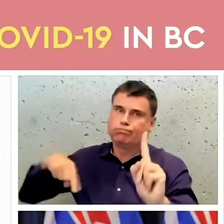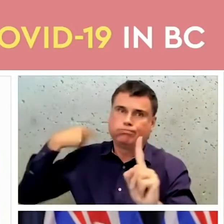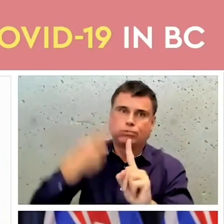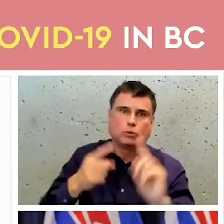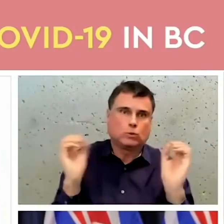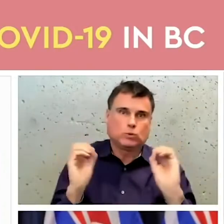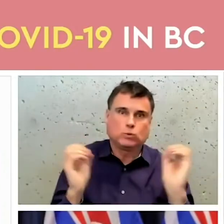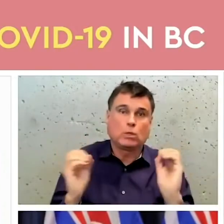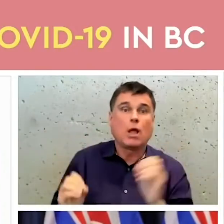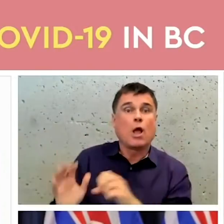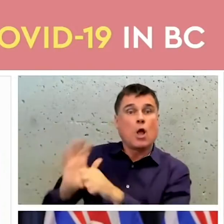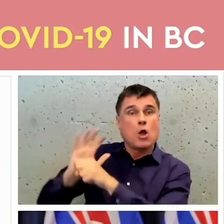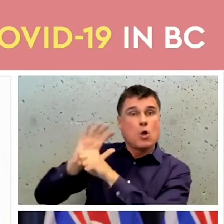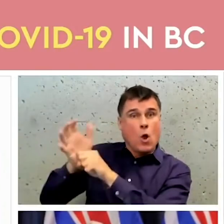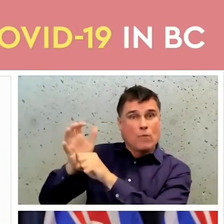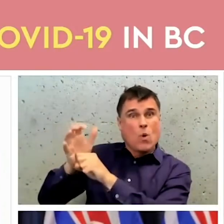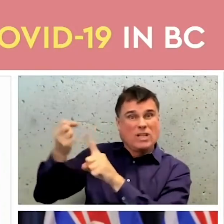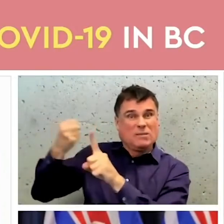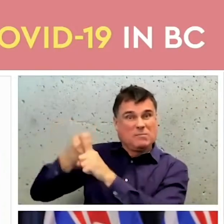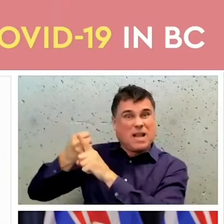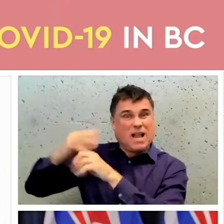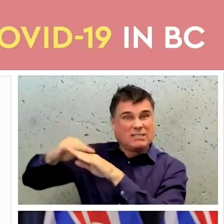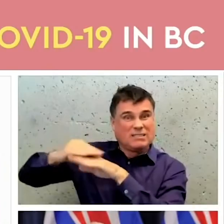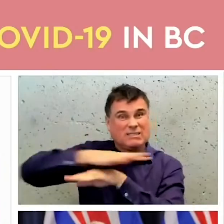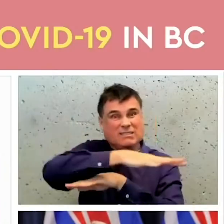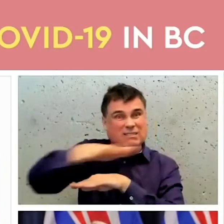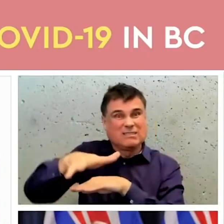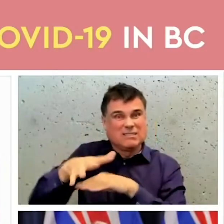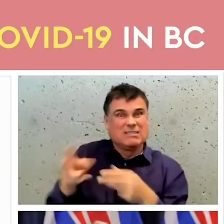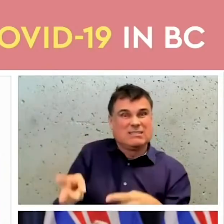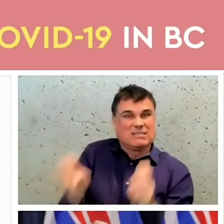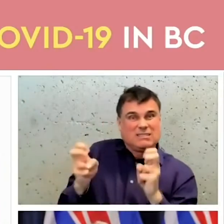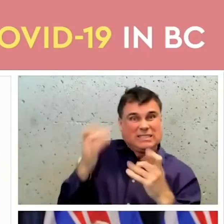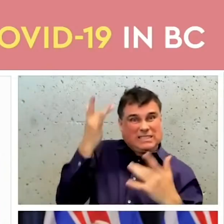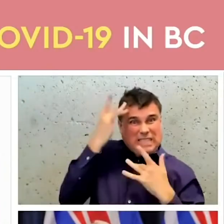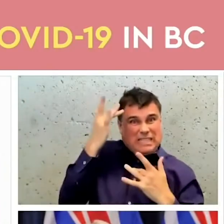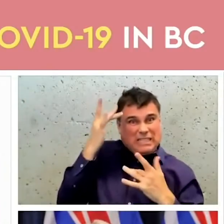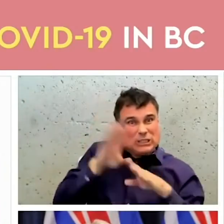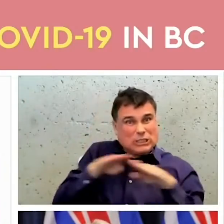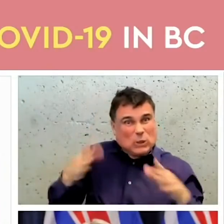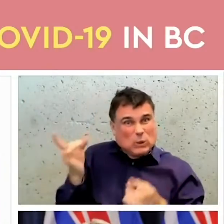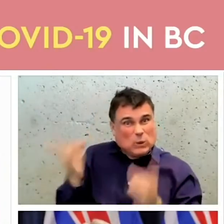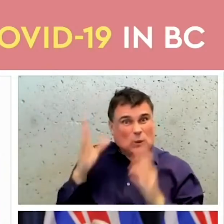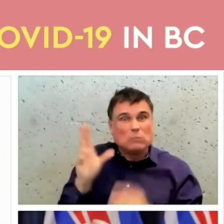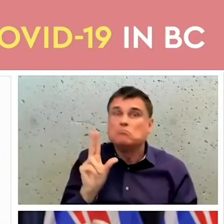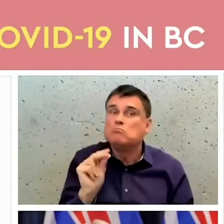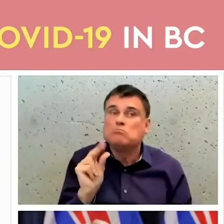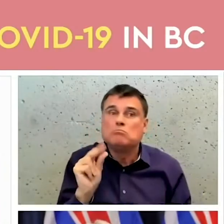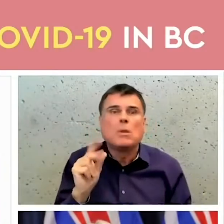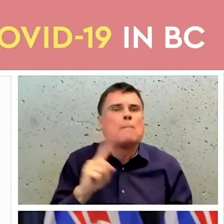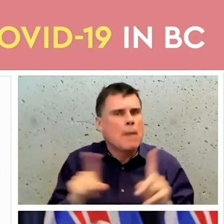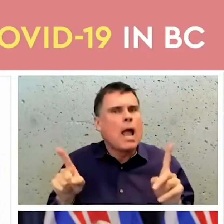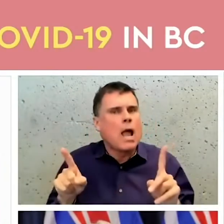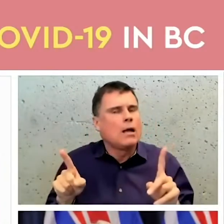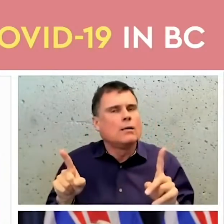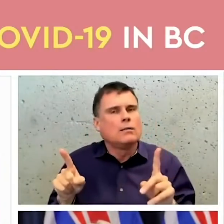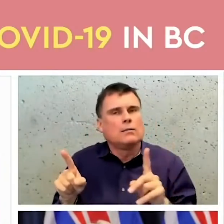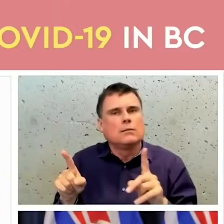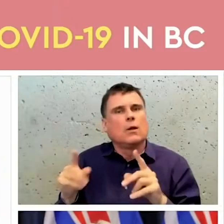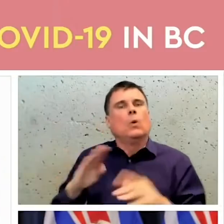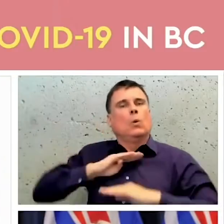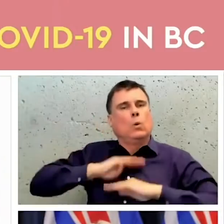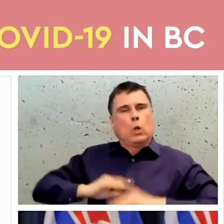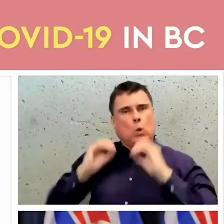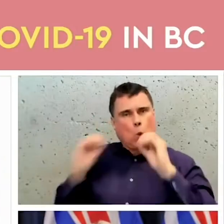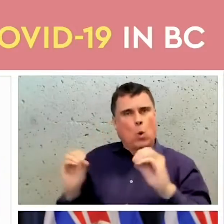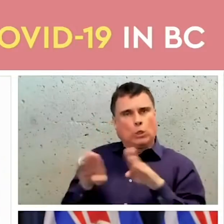most children. But as we've seen, as cases and numbers have increased and transmission has increased, particularly with the Delta variant